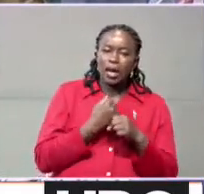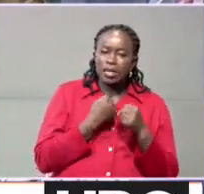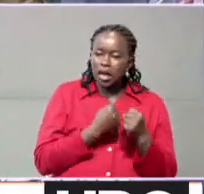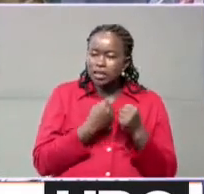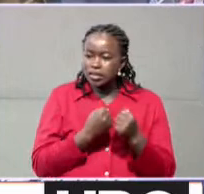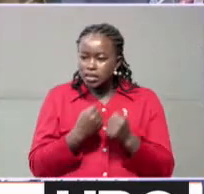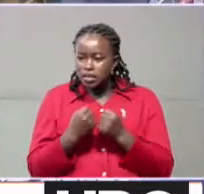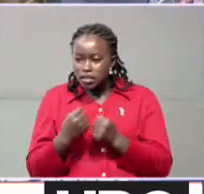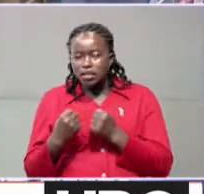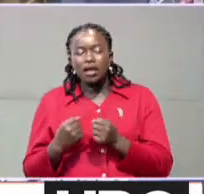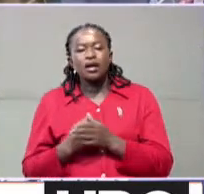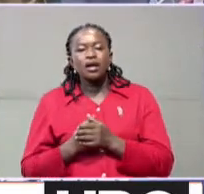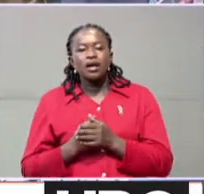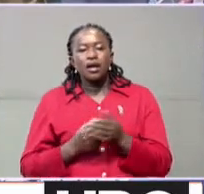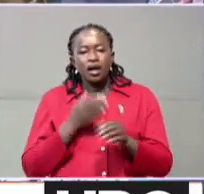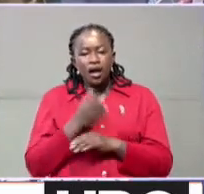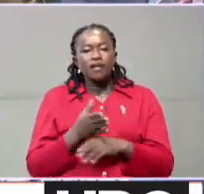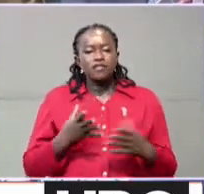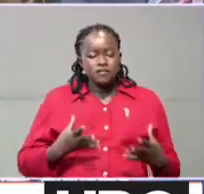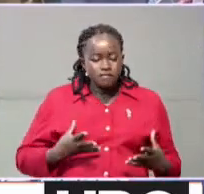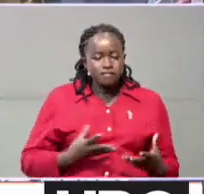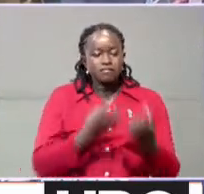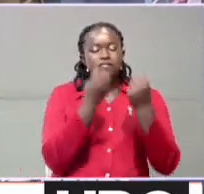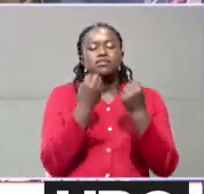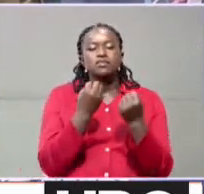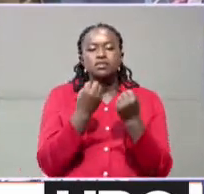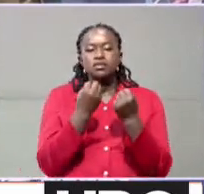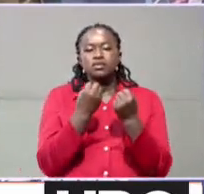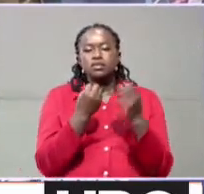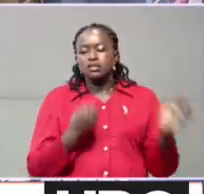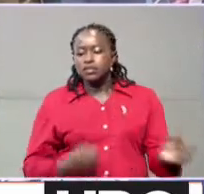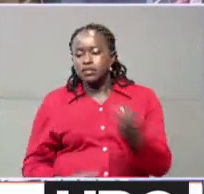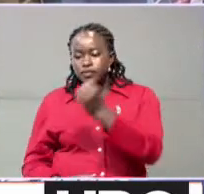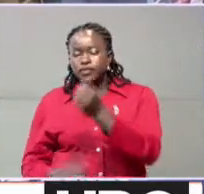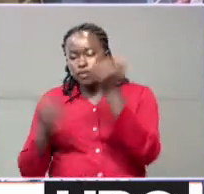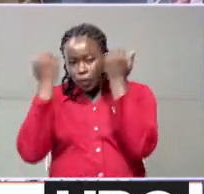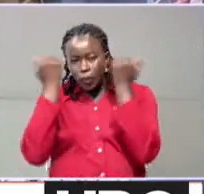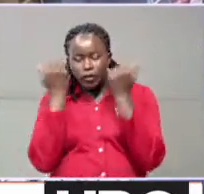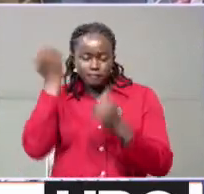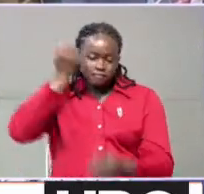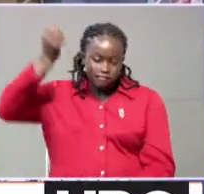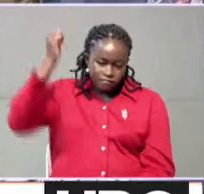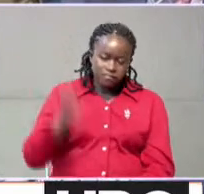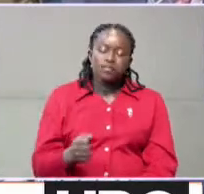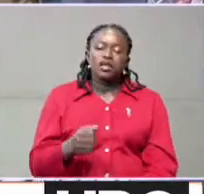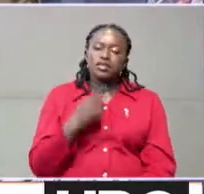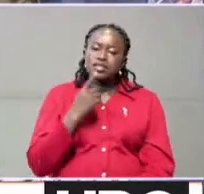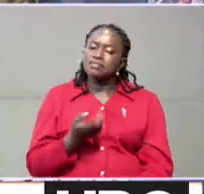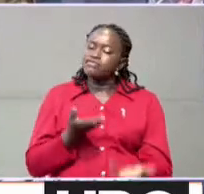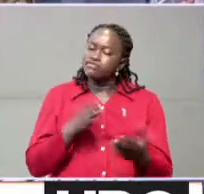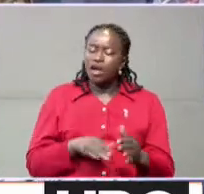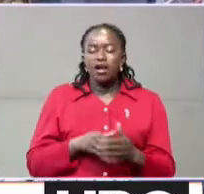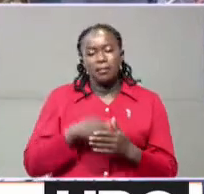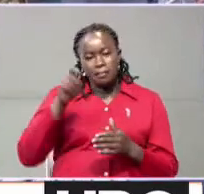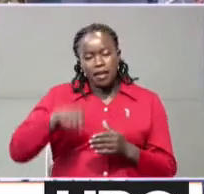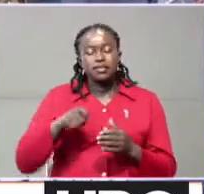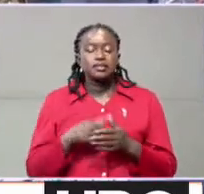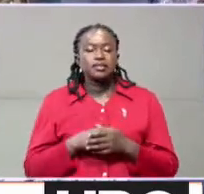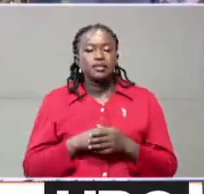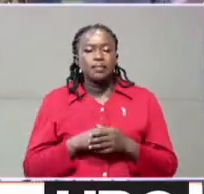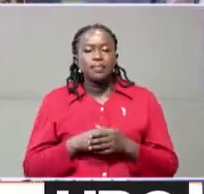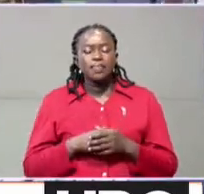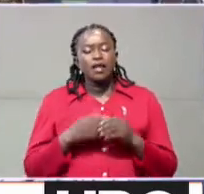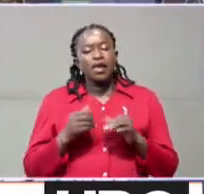that made him be convicted to death the family is in